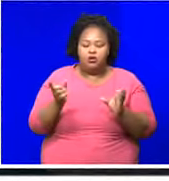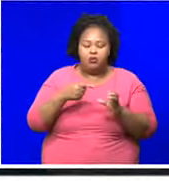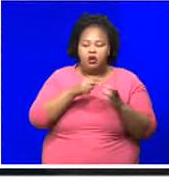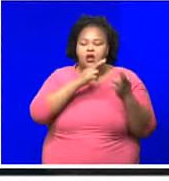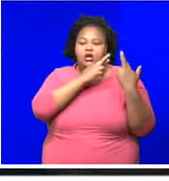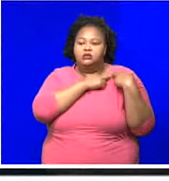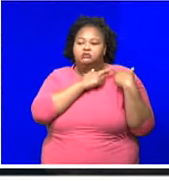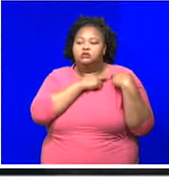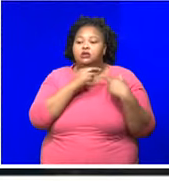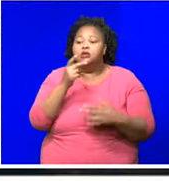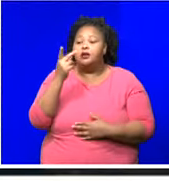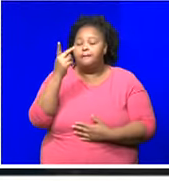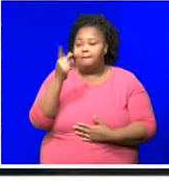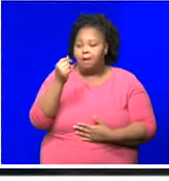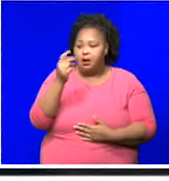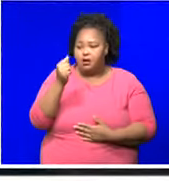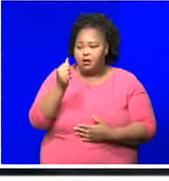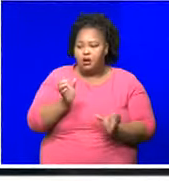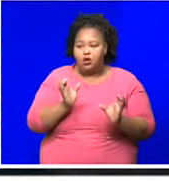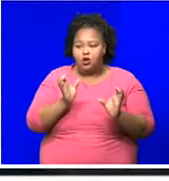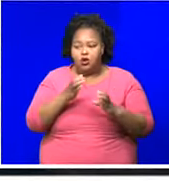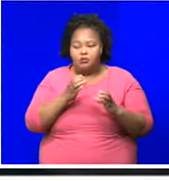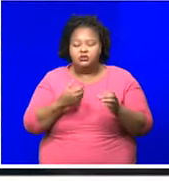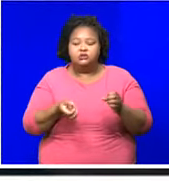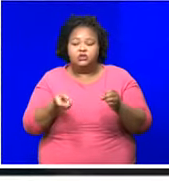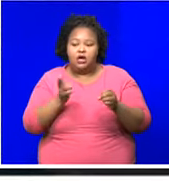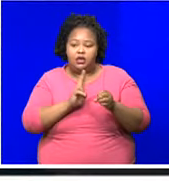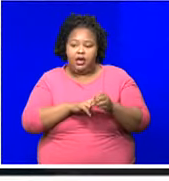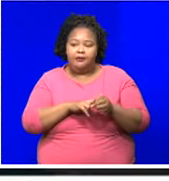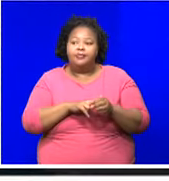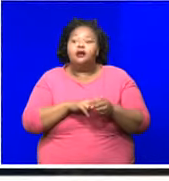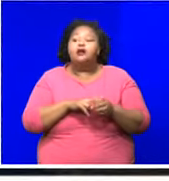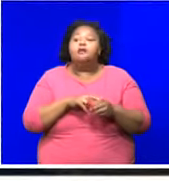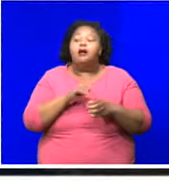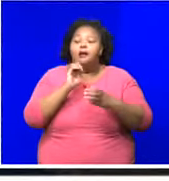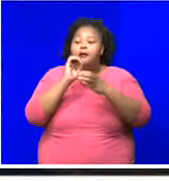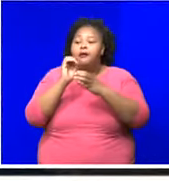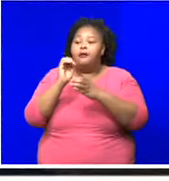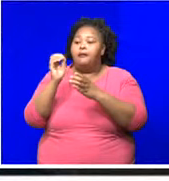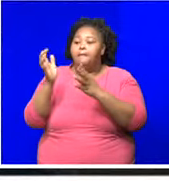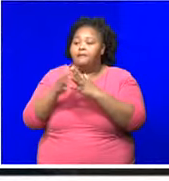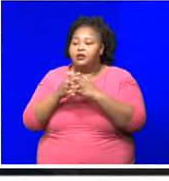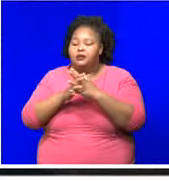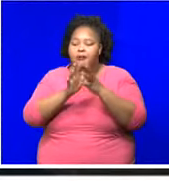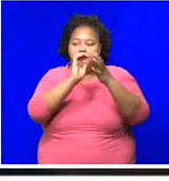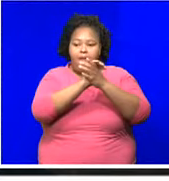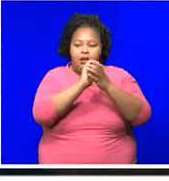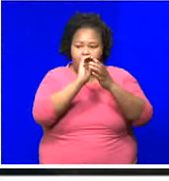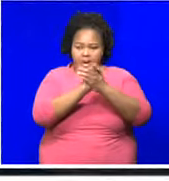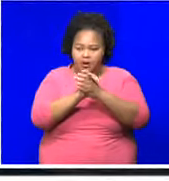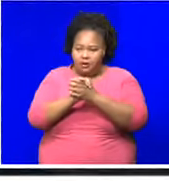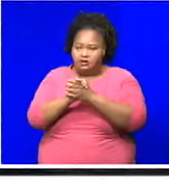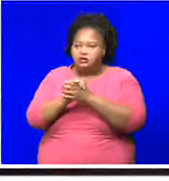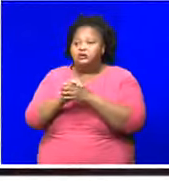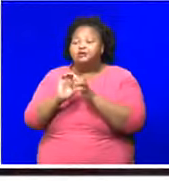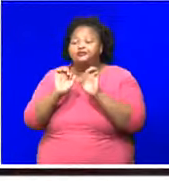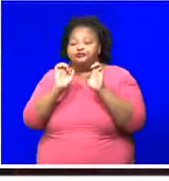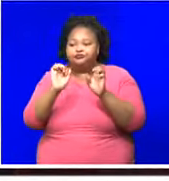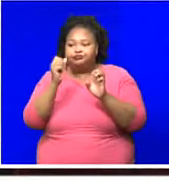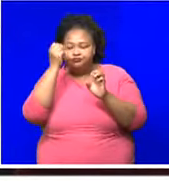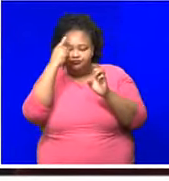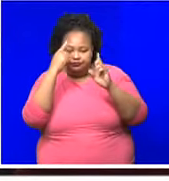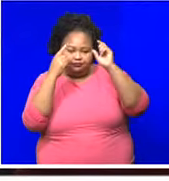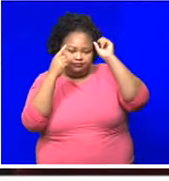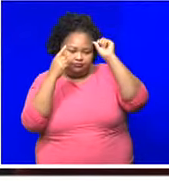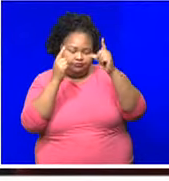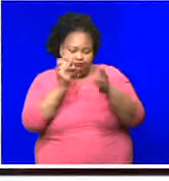of 2022. The committee also had a consultation meeting with the stakeholders on the bill. The Minister